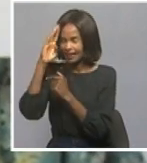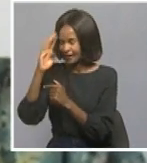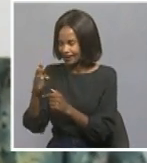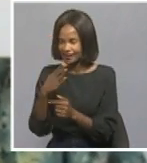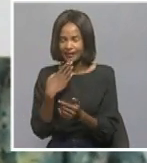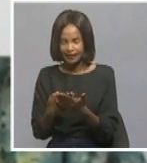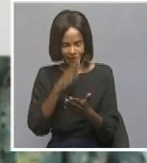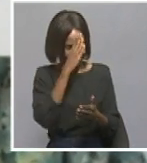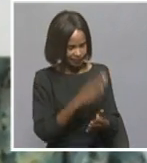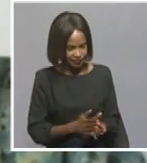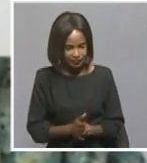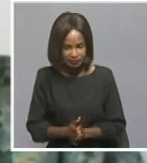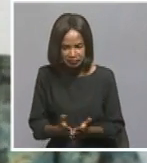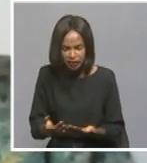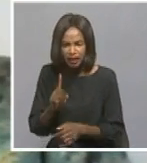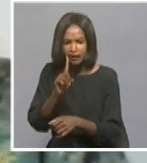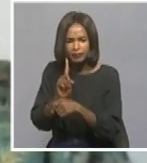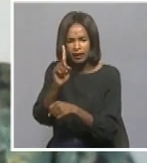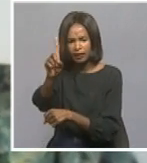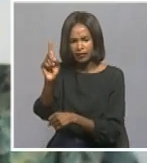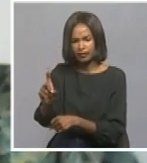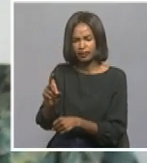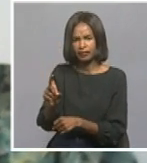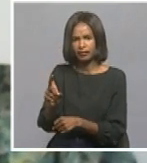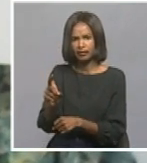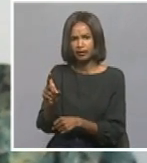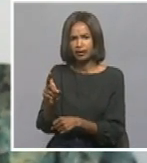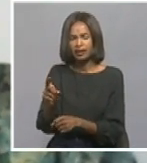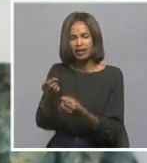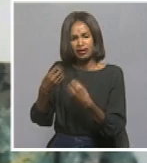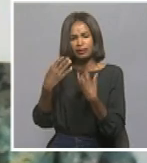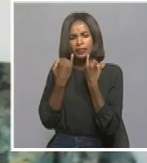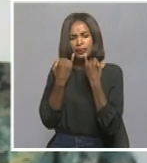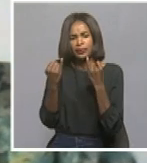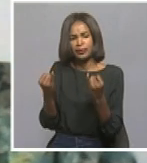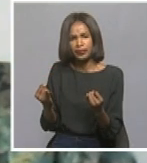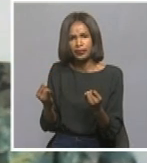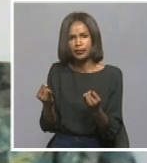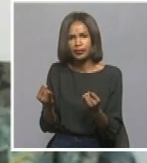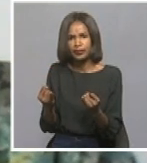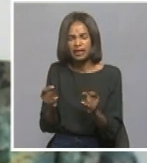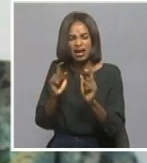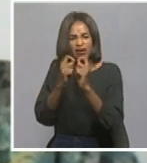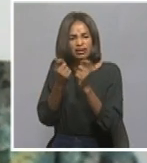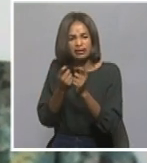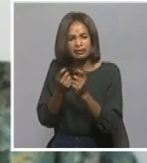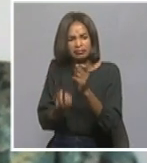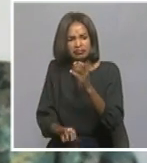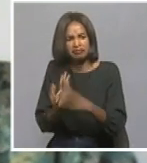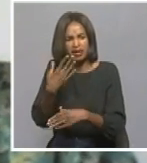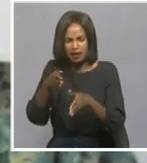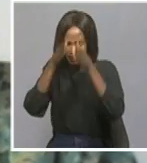for having me. Well, perhaps you can just provide us with a bit more clarity on what is the role going to be of this private sector